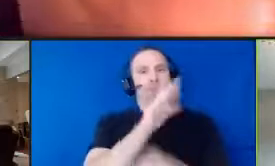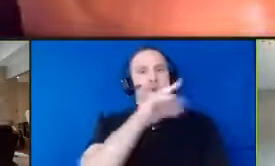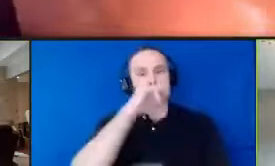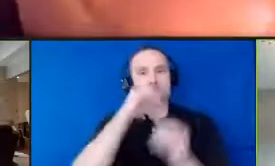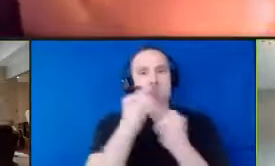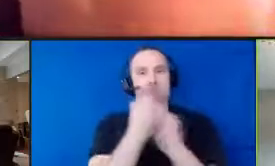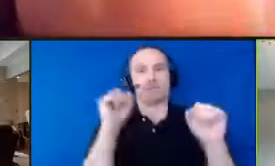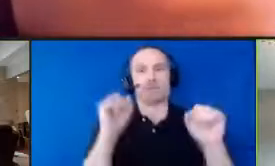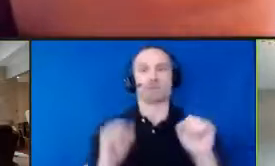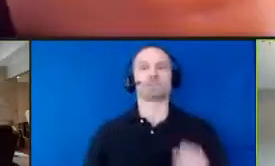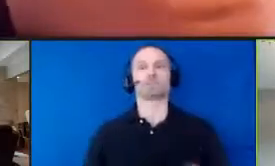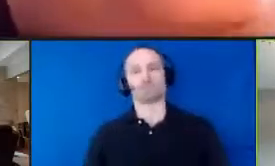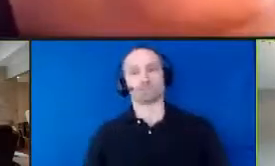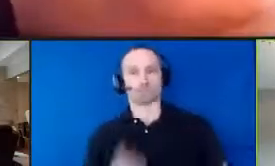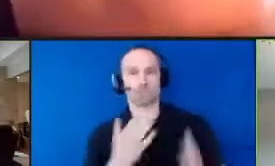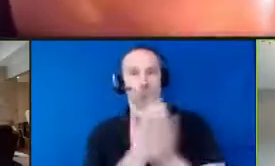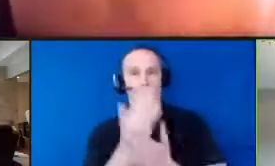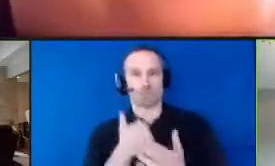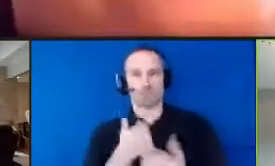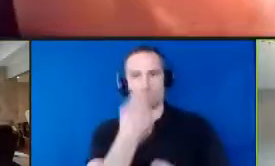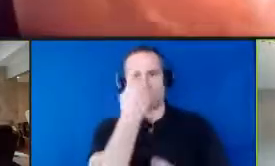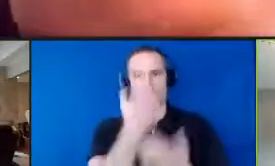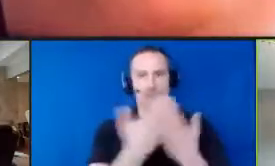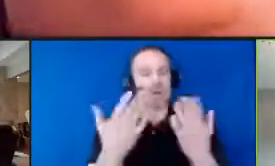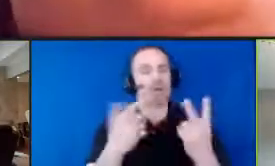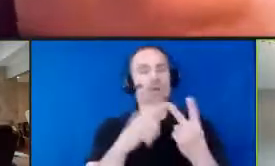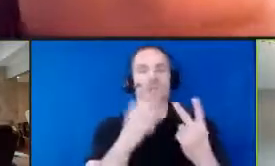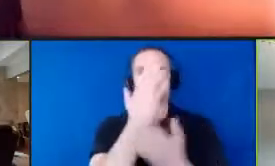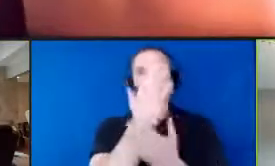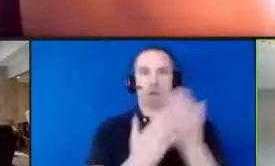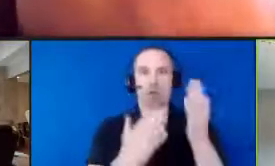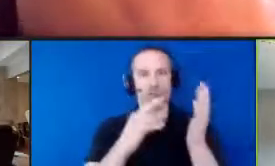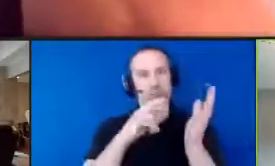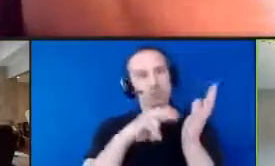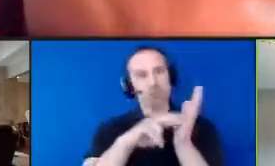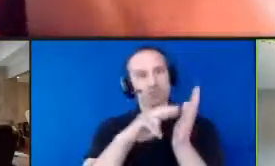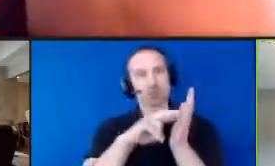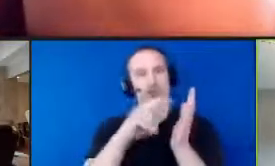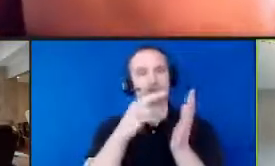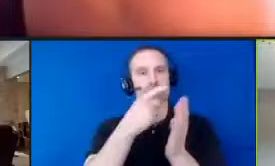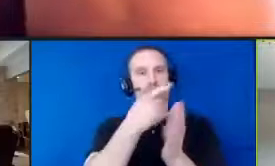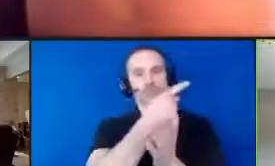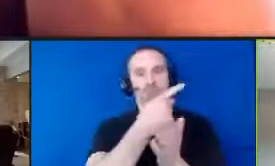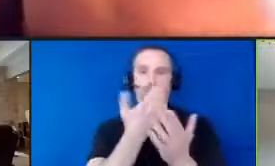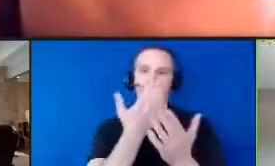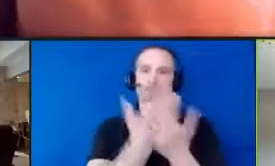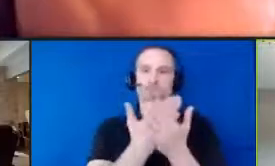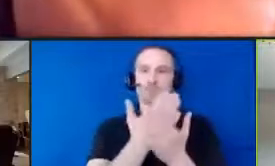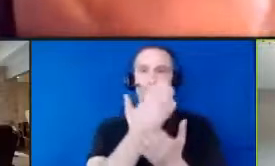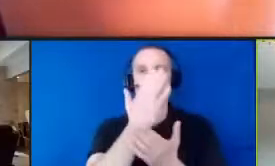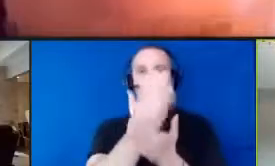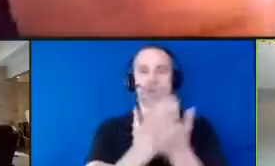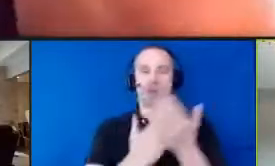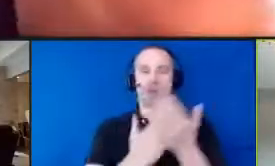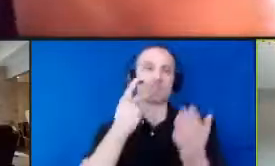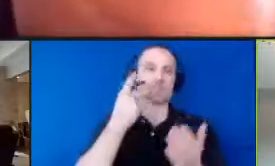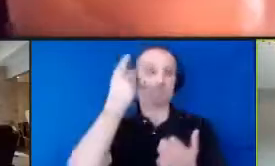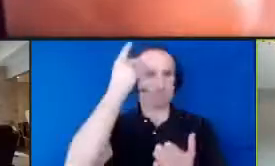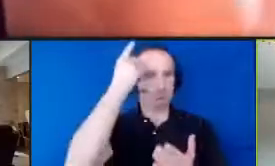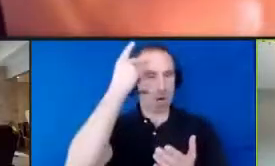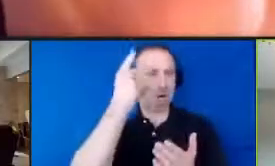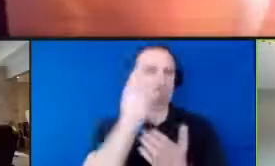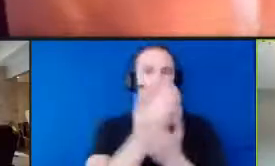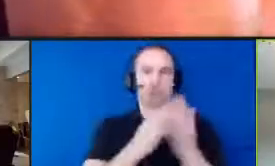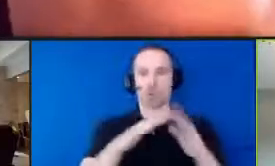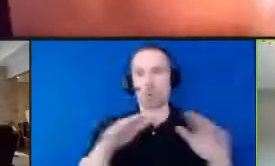I will say one thing. There are some studies now where in children whose parents and the children agree to be in studies,